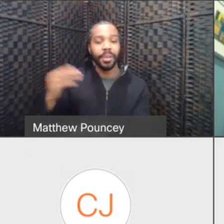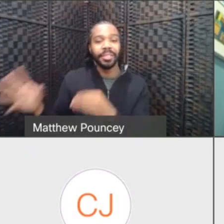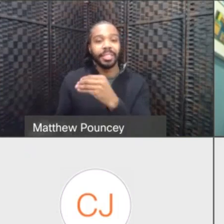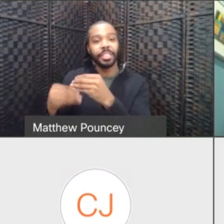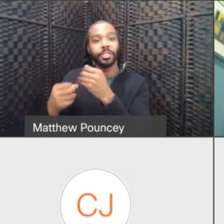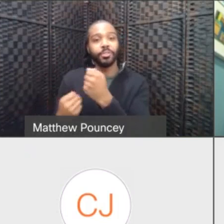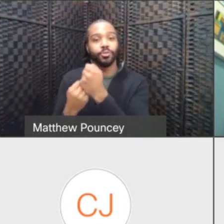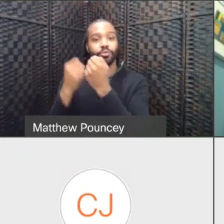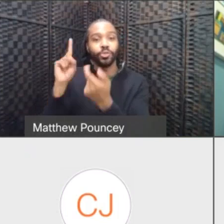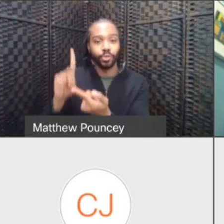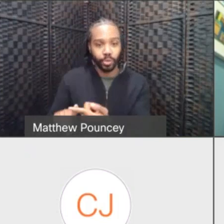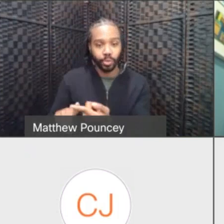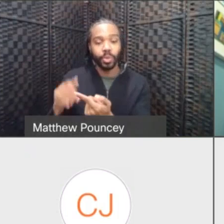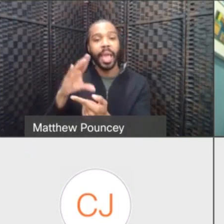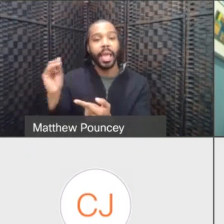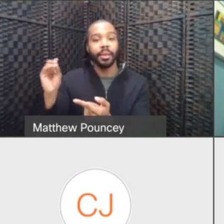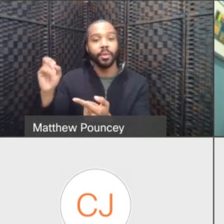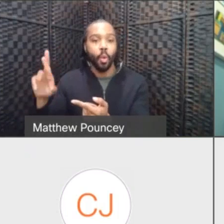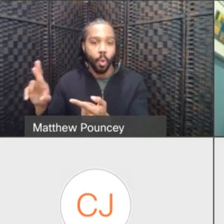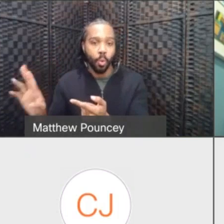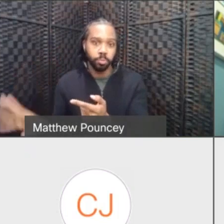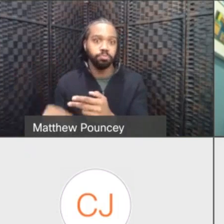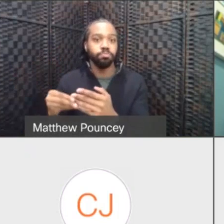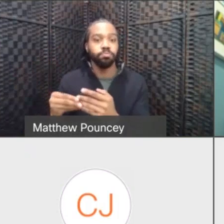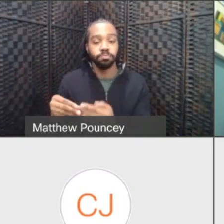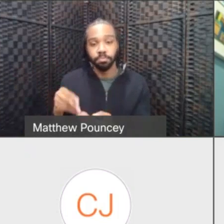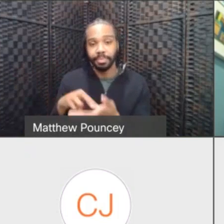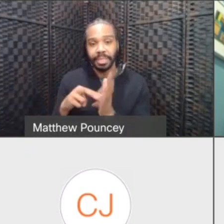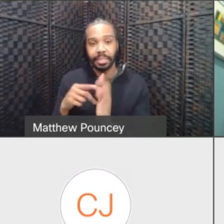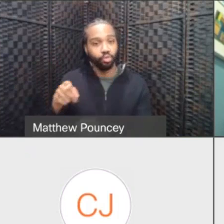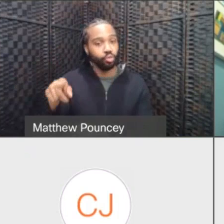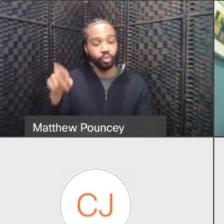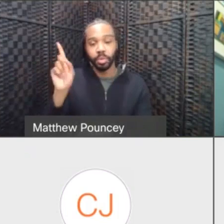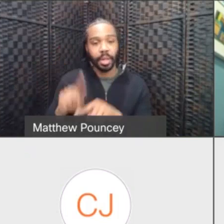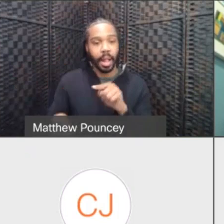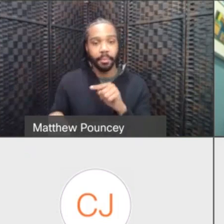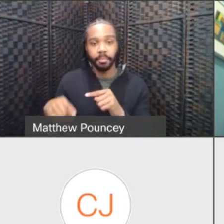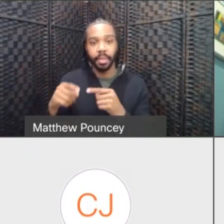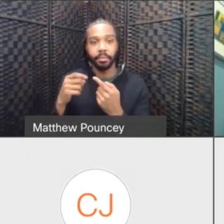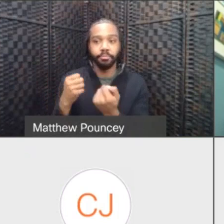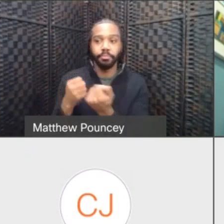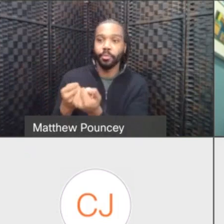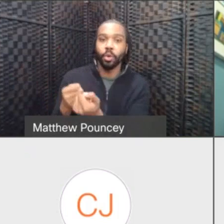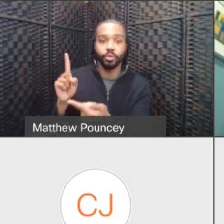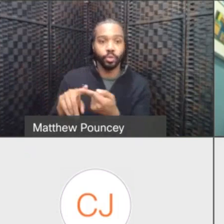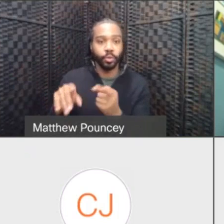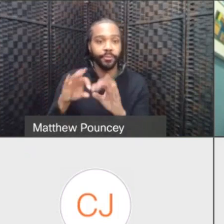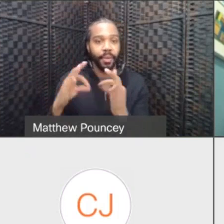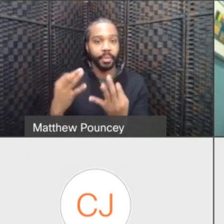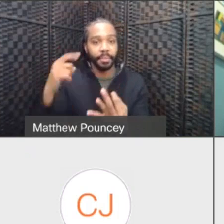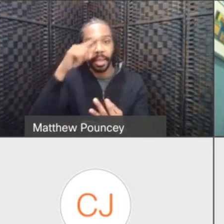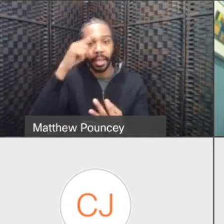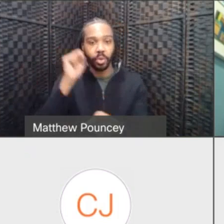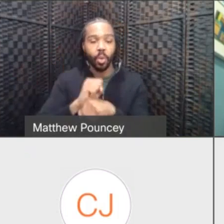to and or so if you're unable to be the support to your family because you worked